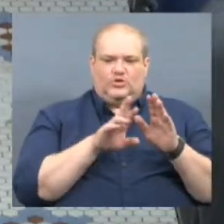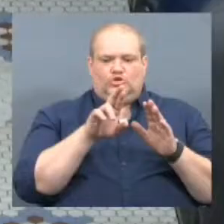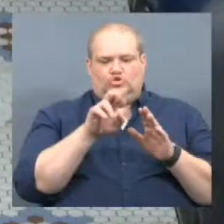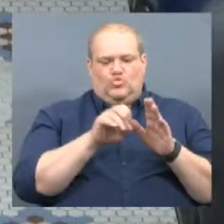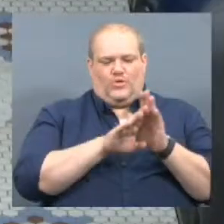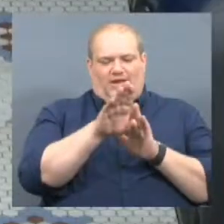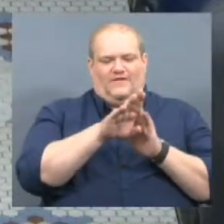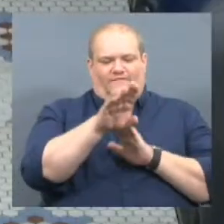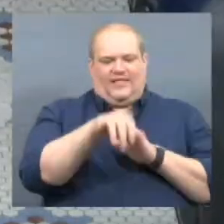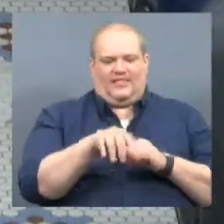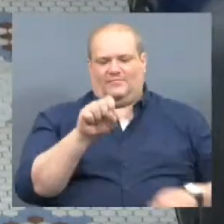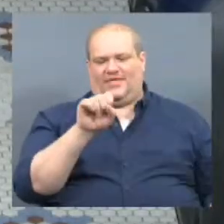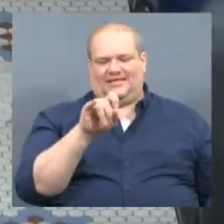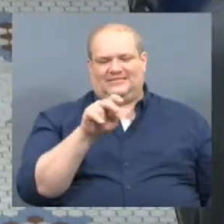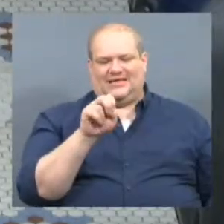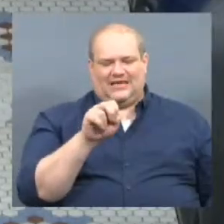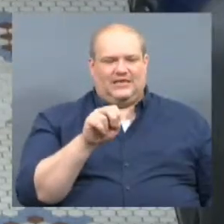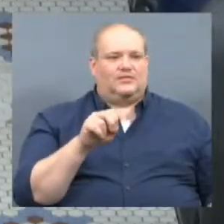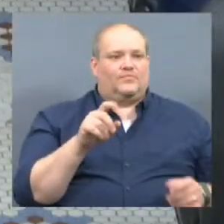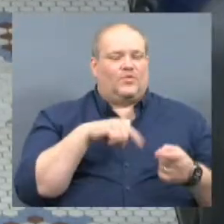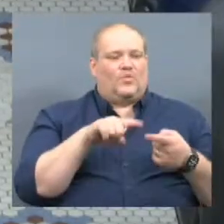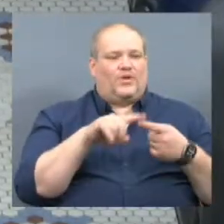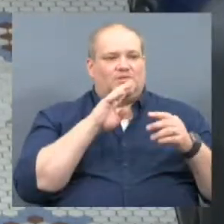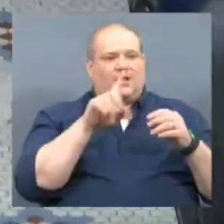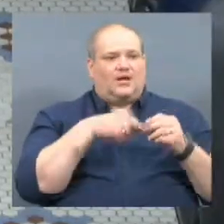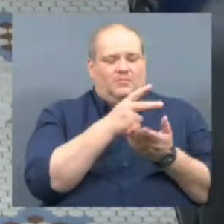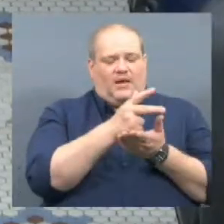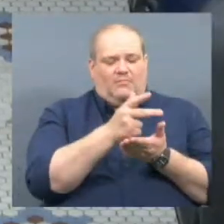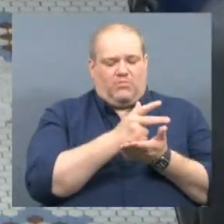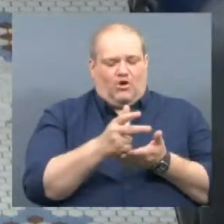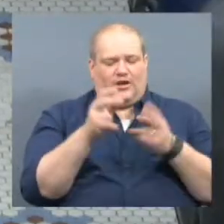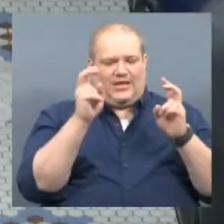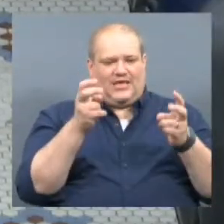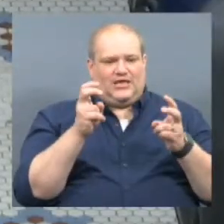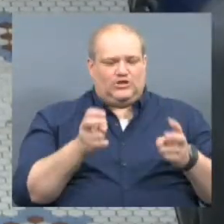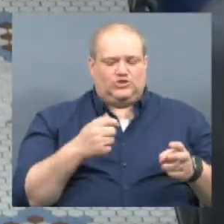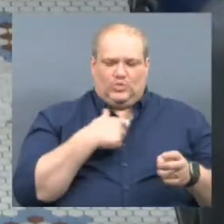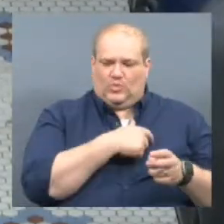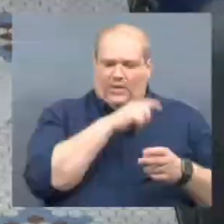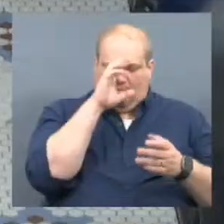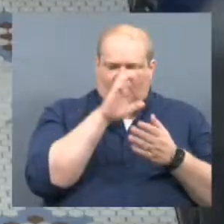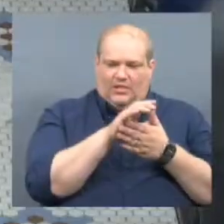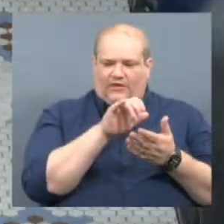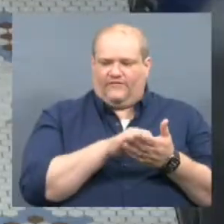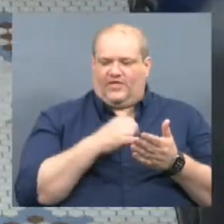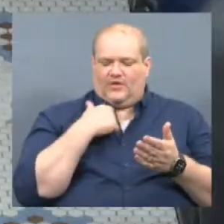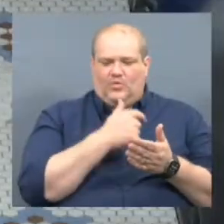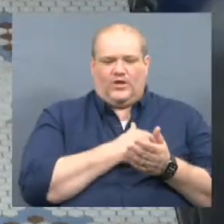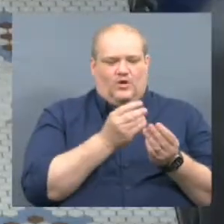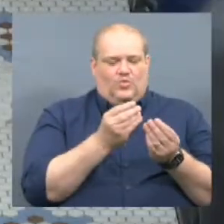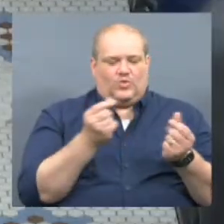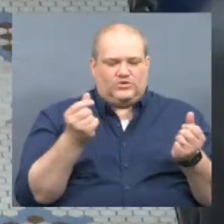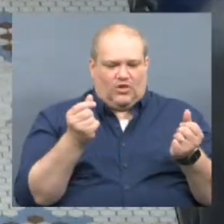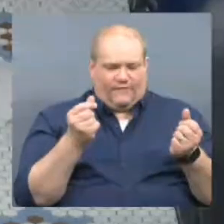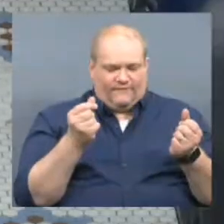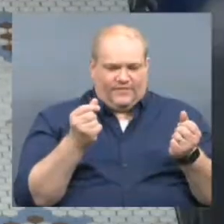that site. But when you talk about parking issues, we believe that we're resolving part of the